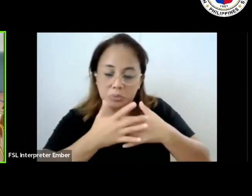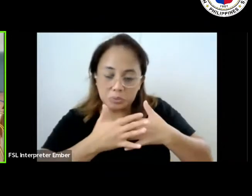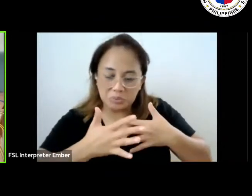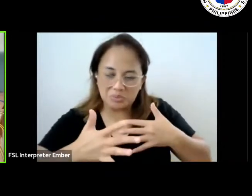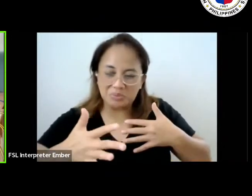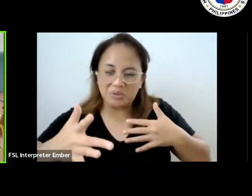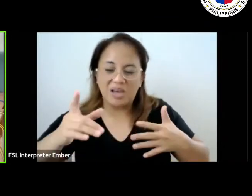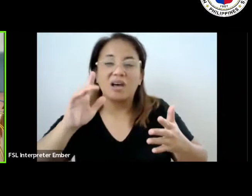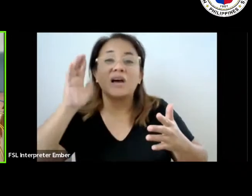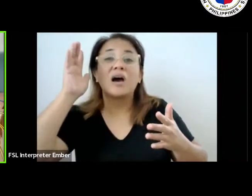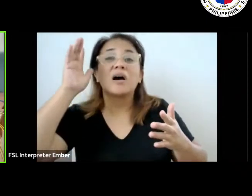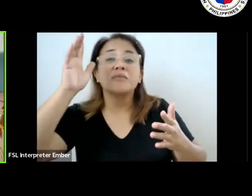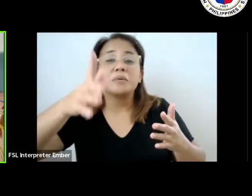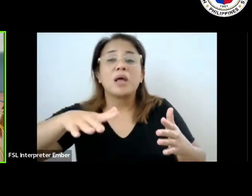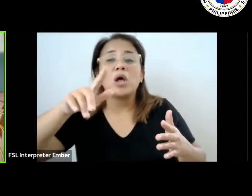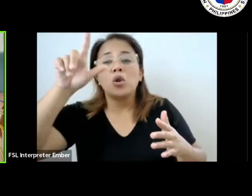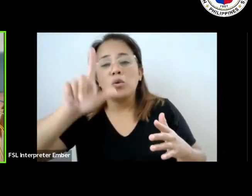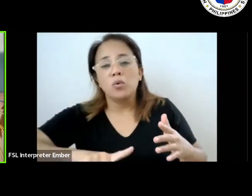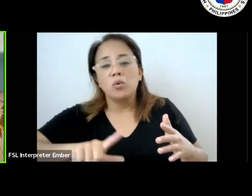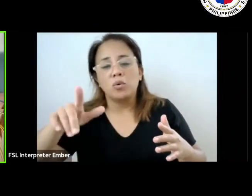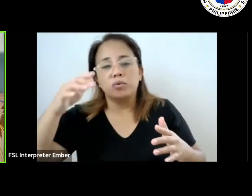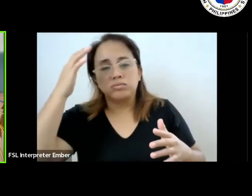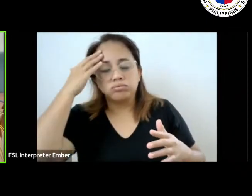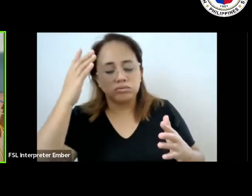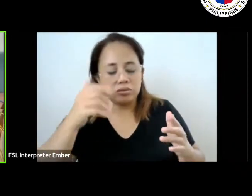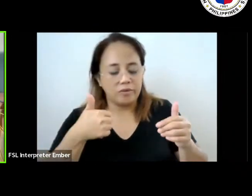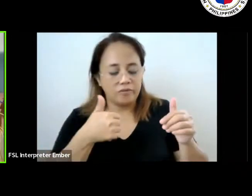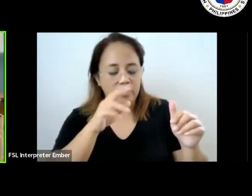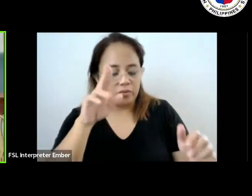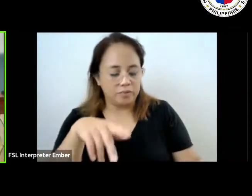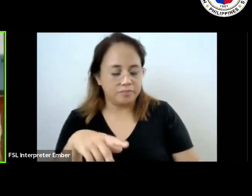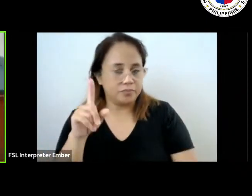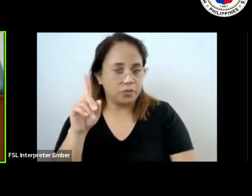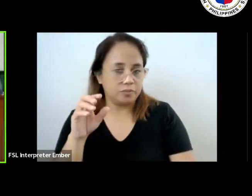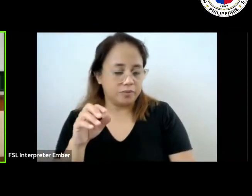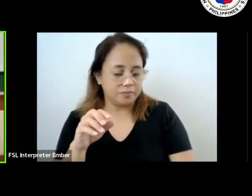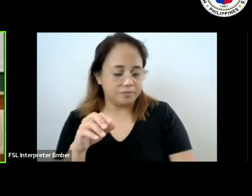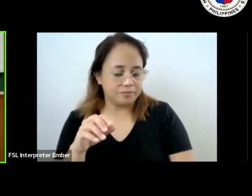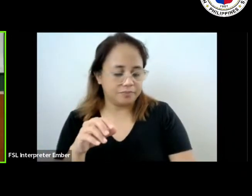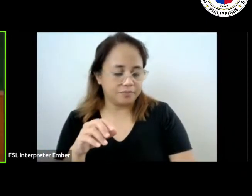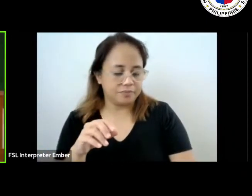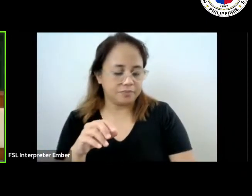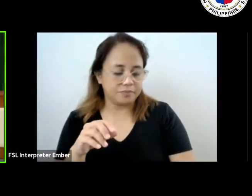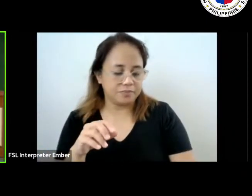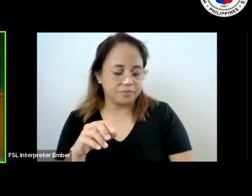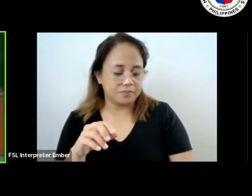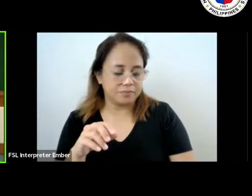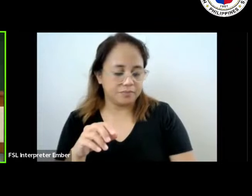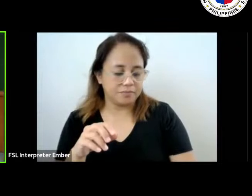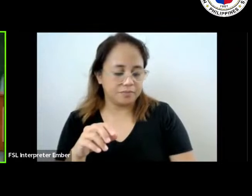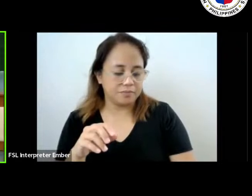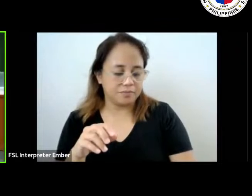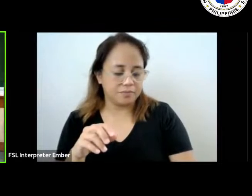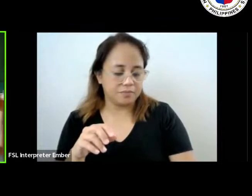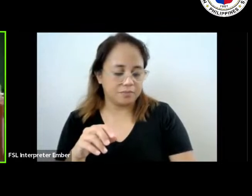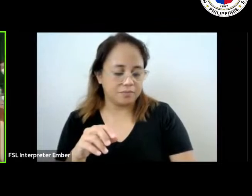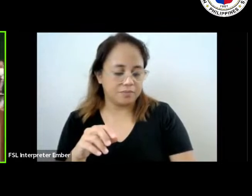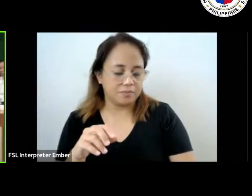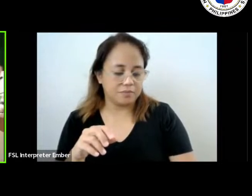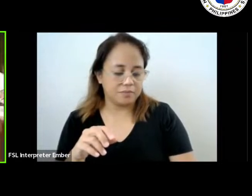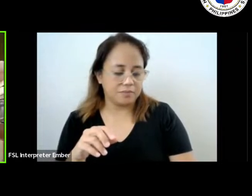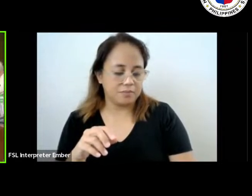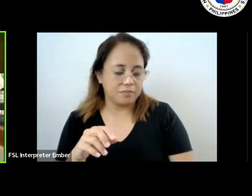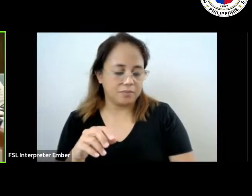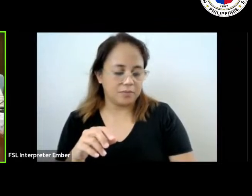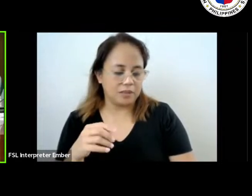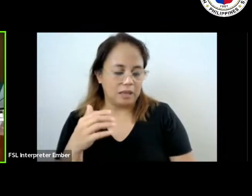sa kinabukasan. Yun lang pong gusto. Yeah, Mr. Chair, follow up lang po, Mr. Chair. With all due respect, Manong. Oh yeah. Mr. Chair, ito na lang po. While